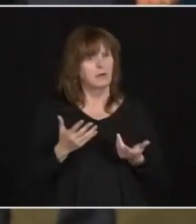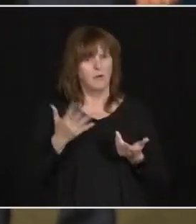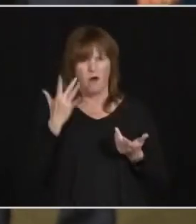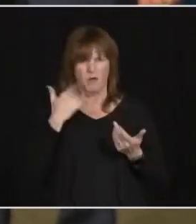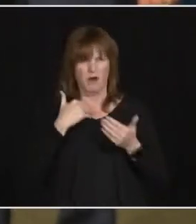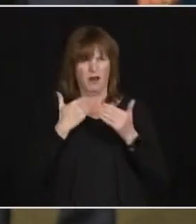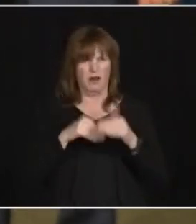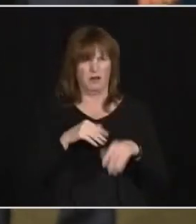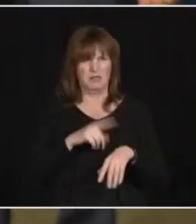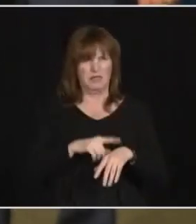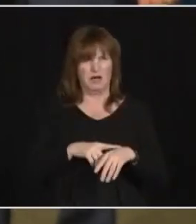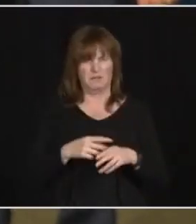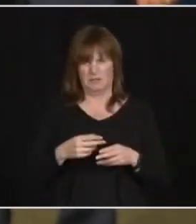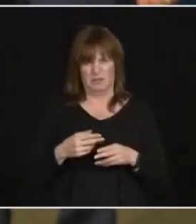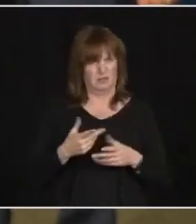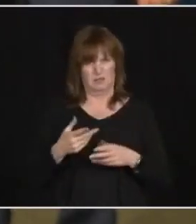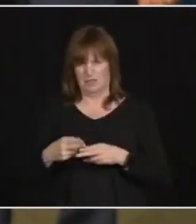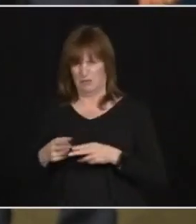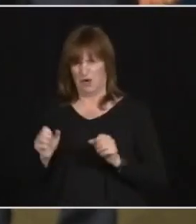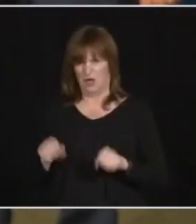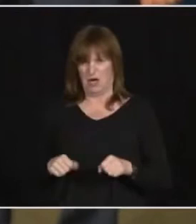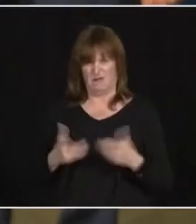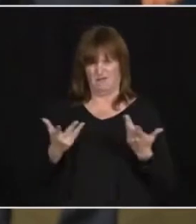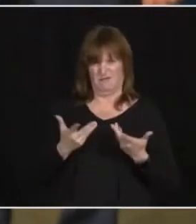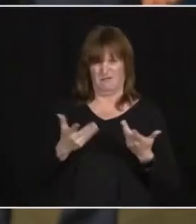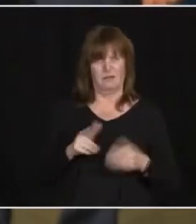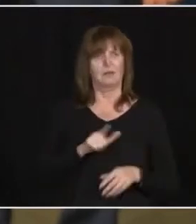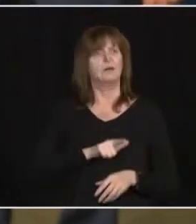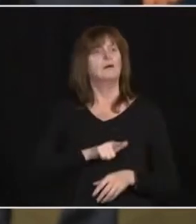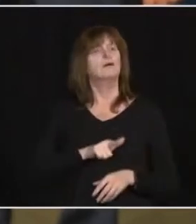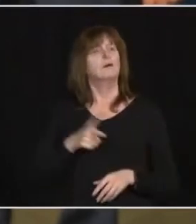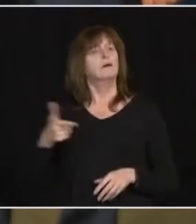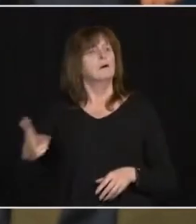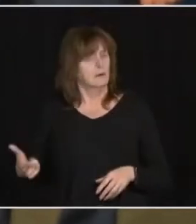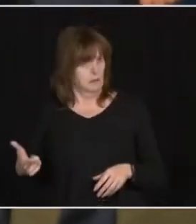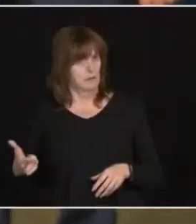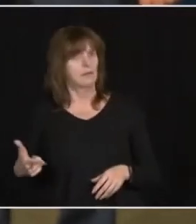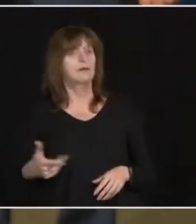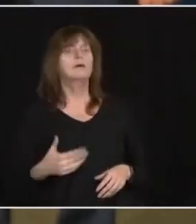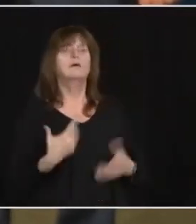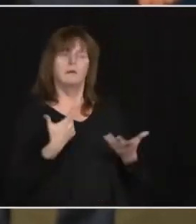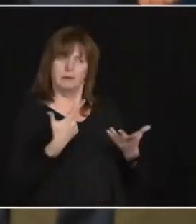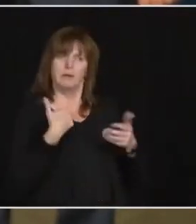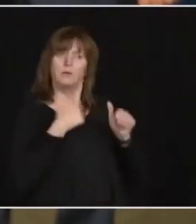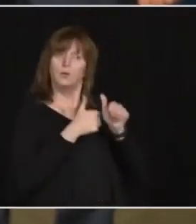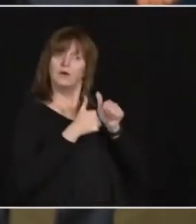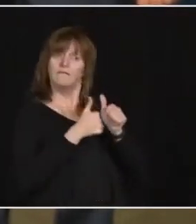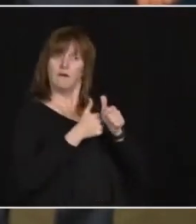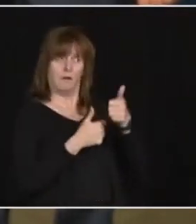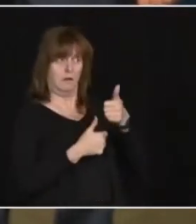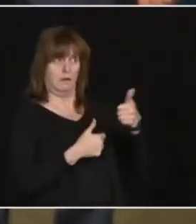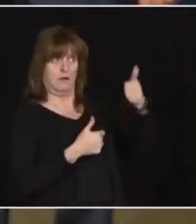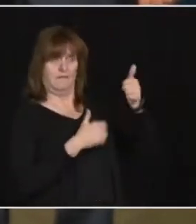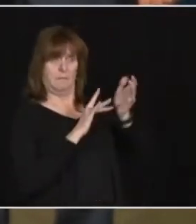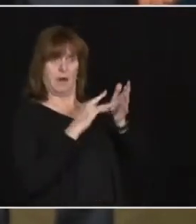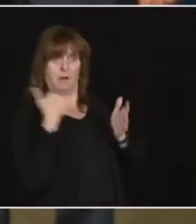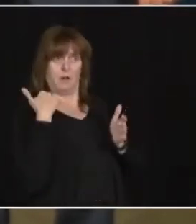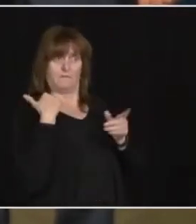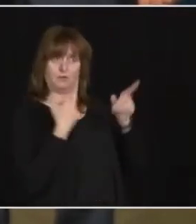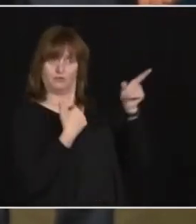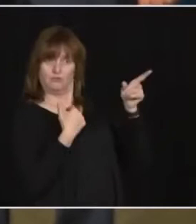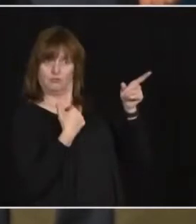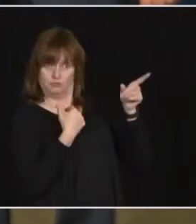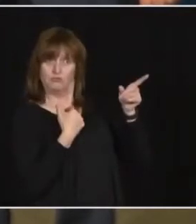the recommendation from the Chief Medical Officer of Health 4 weeks ago. It was strongly